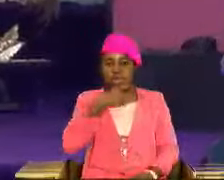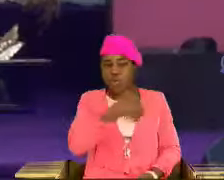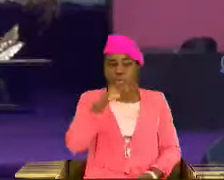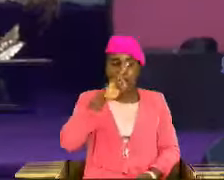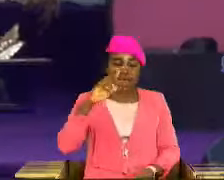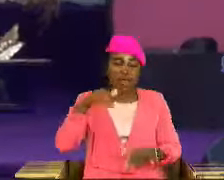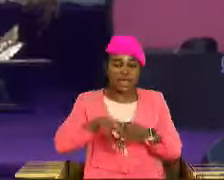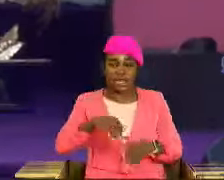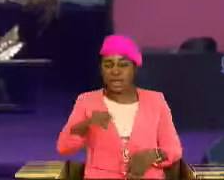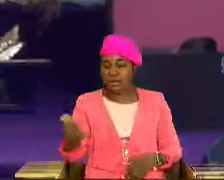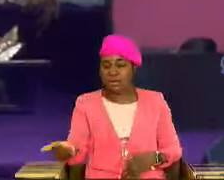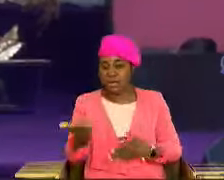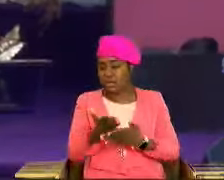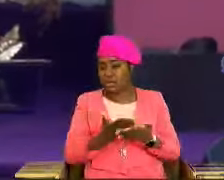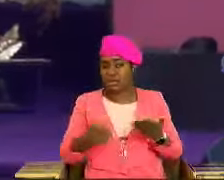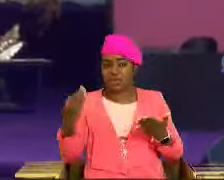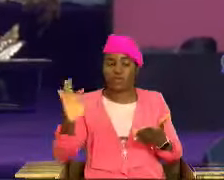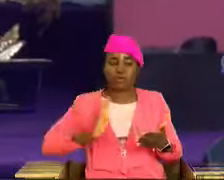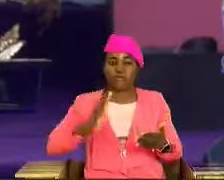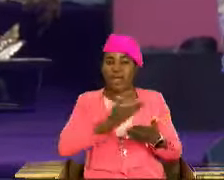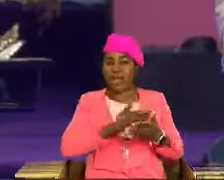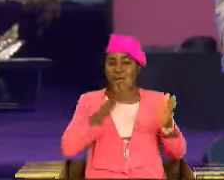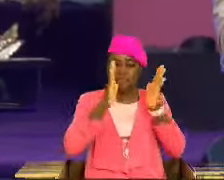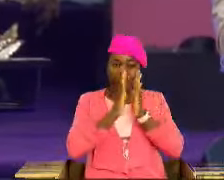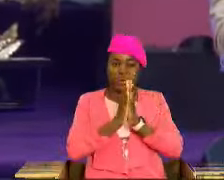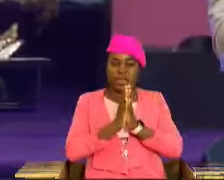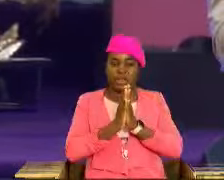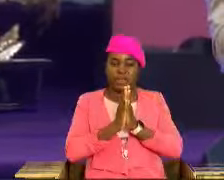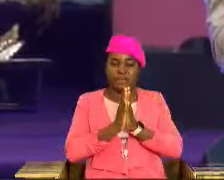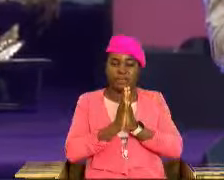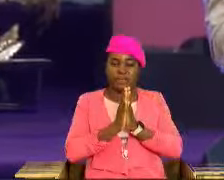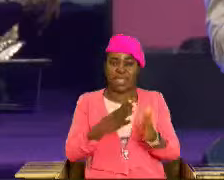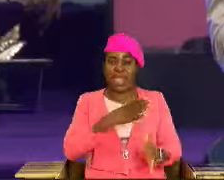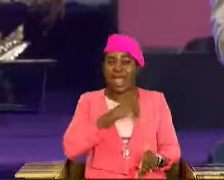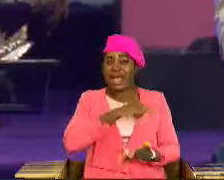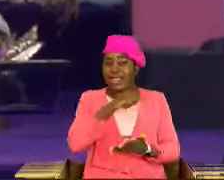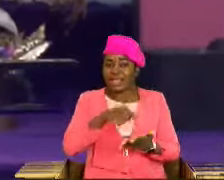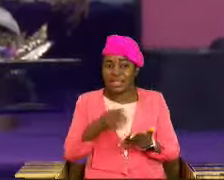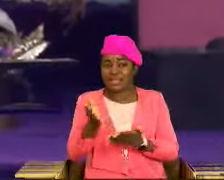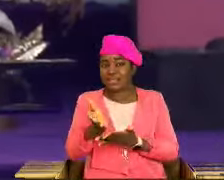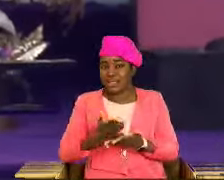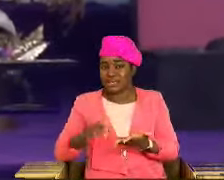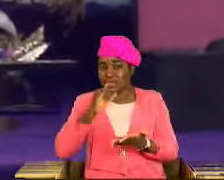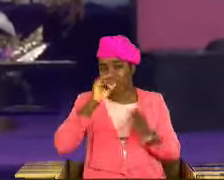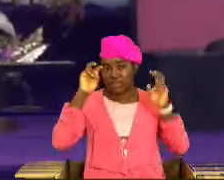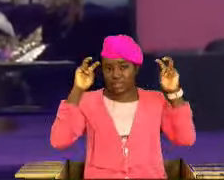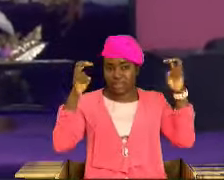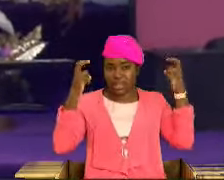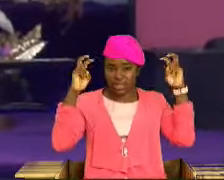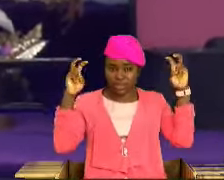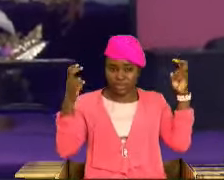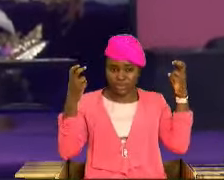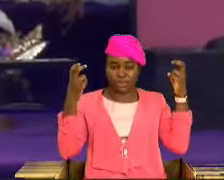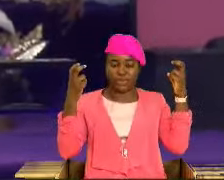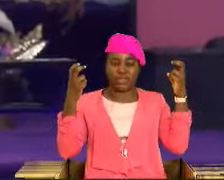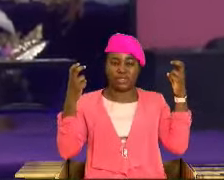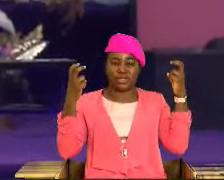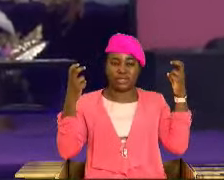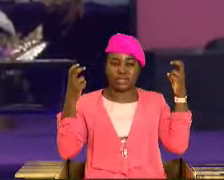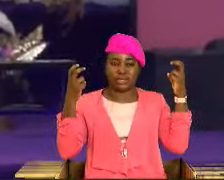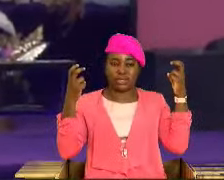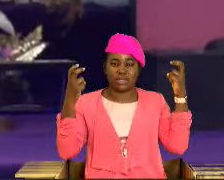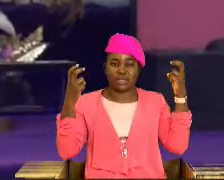prayers now and this section is titled